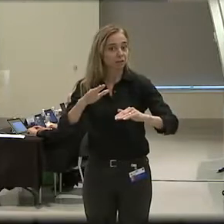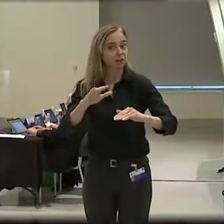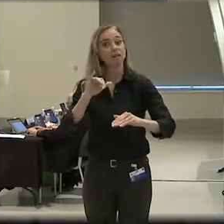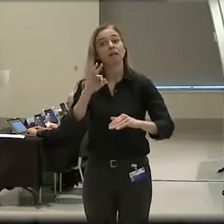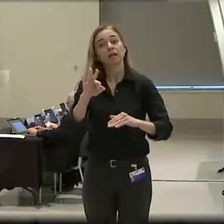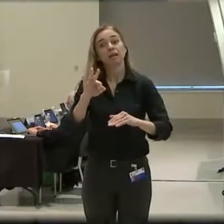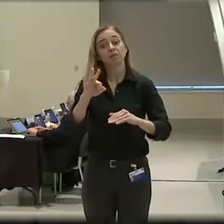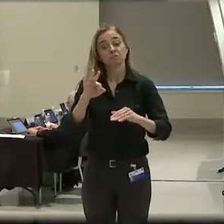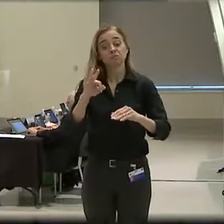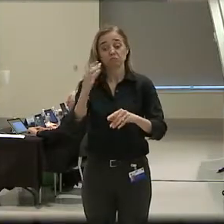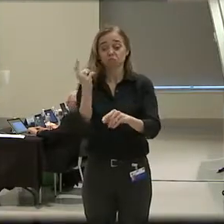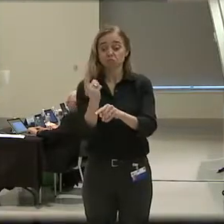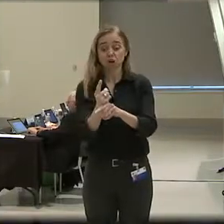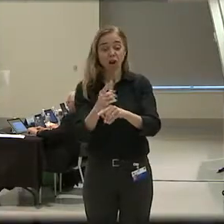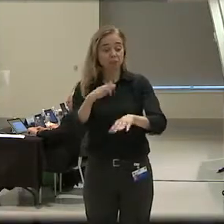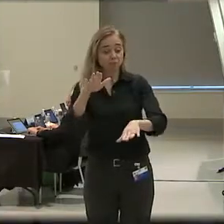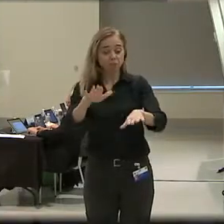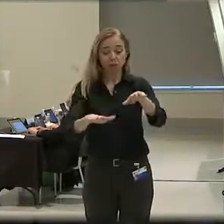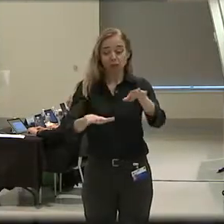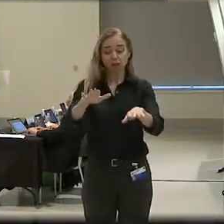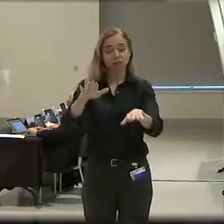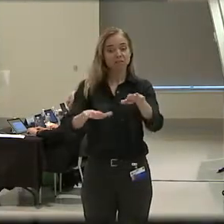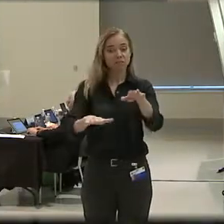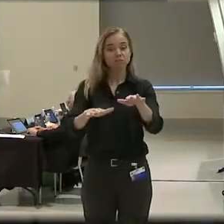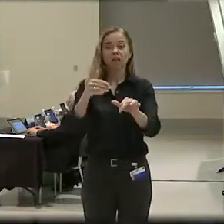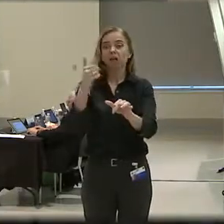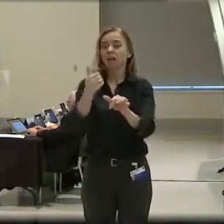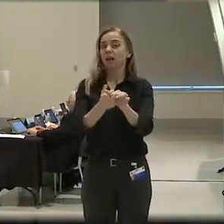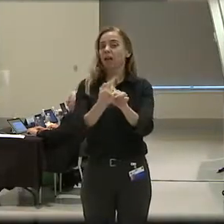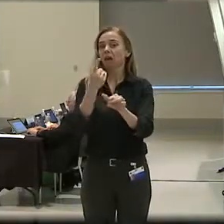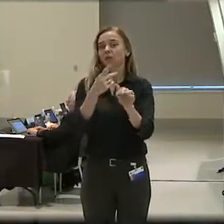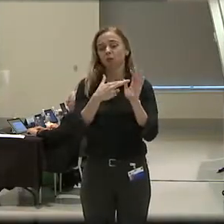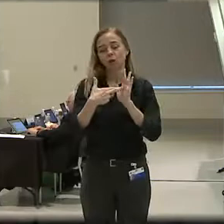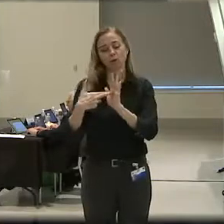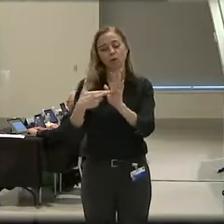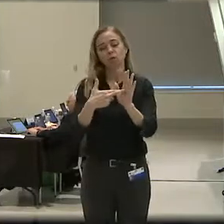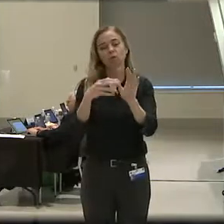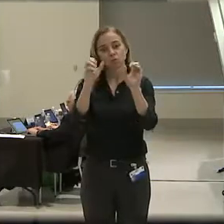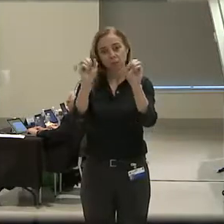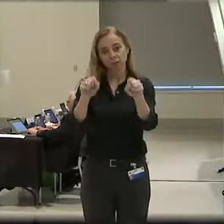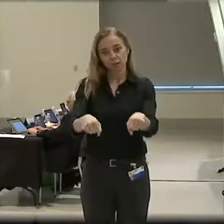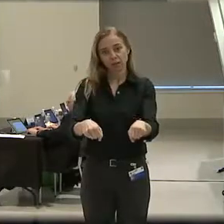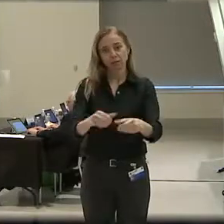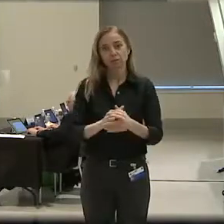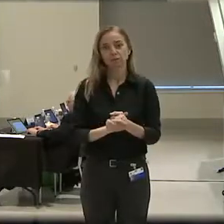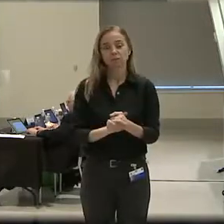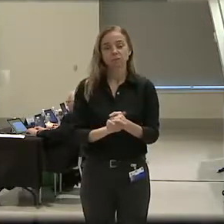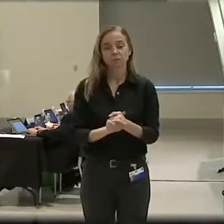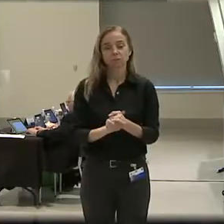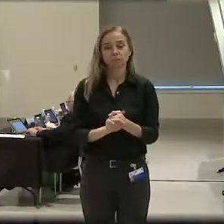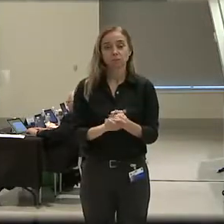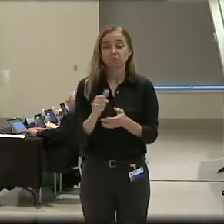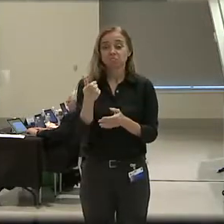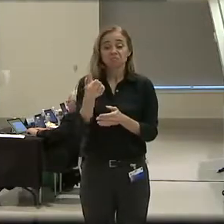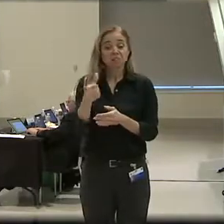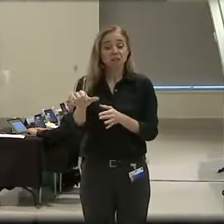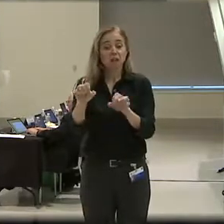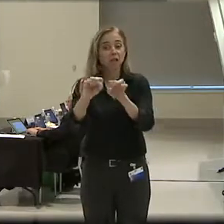balance, then everybody can be represented in this. Now, as in any